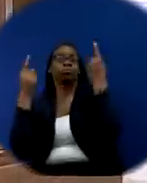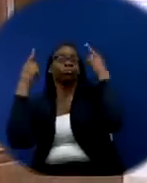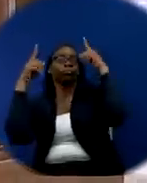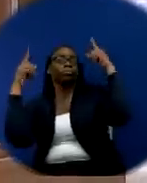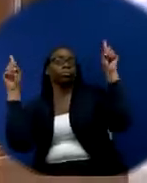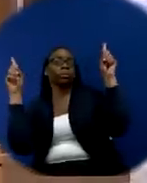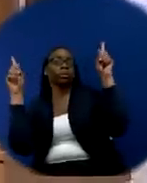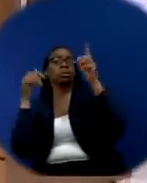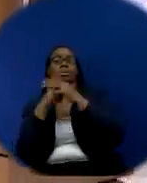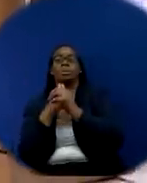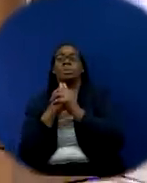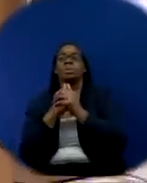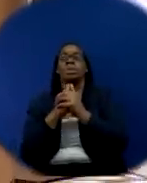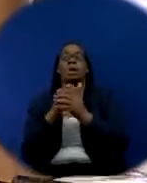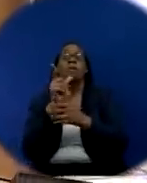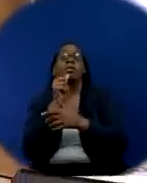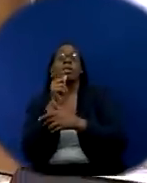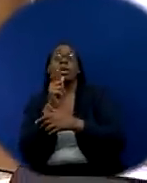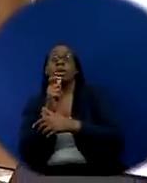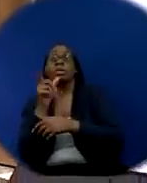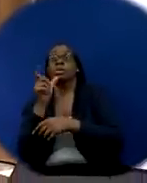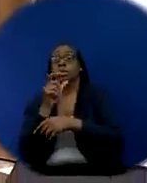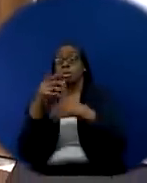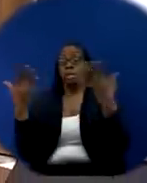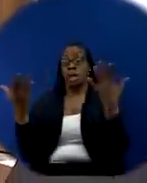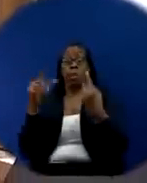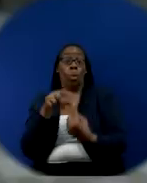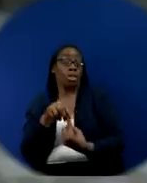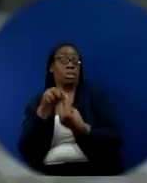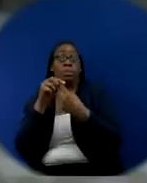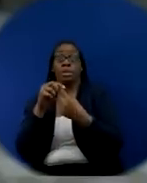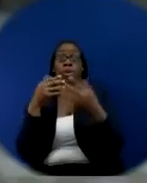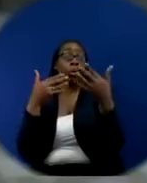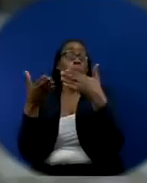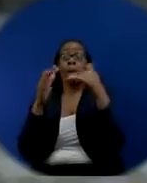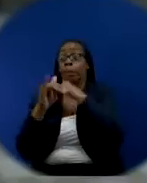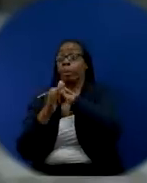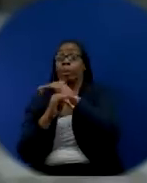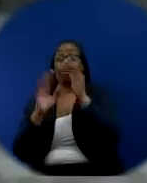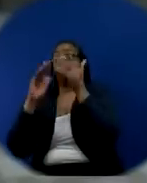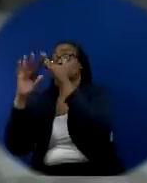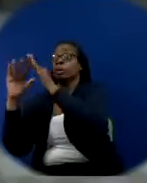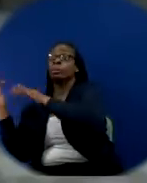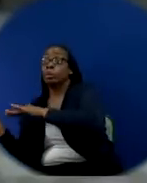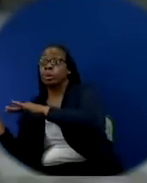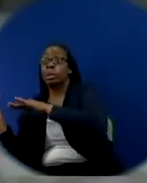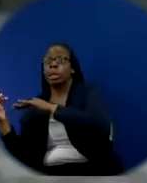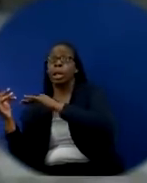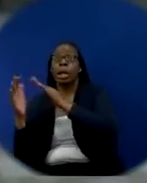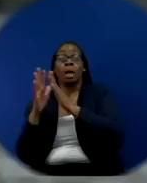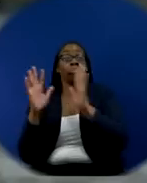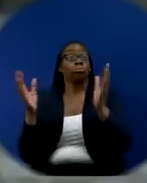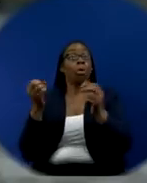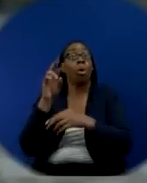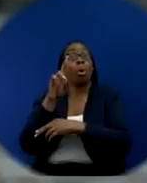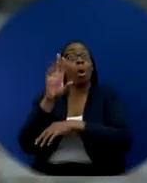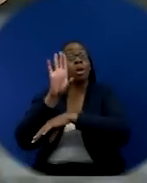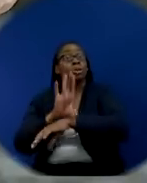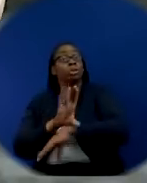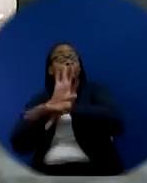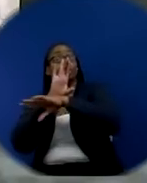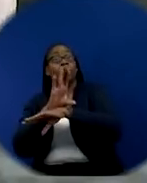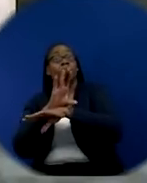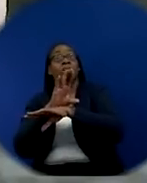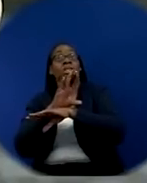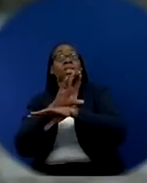lesson for us who think we are somebody, whether in the community or in the congregation. He says, take a lesser